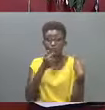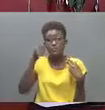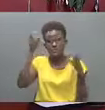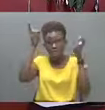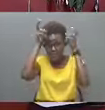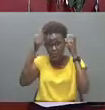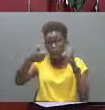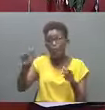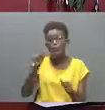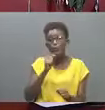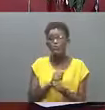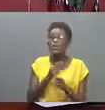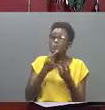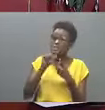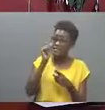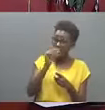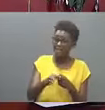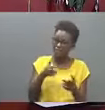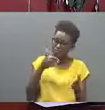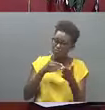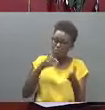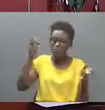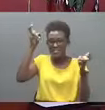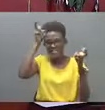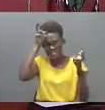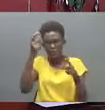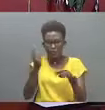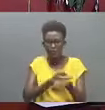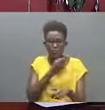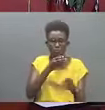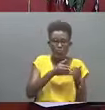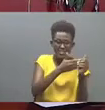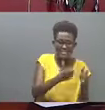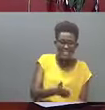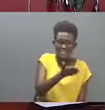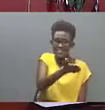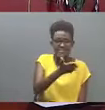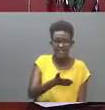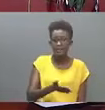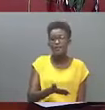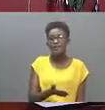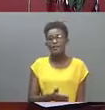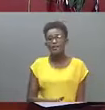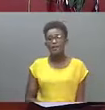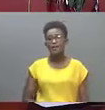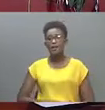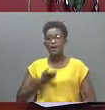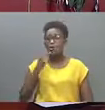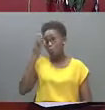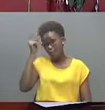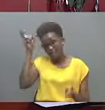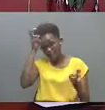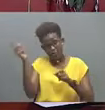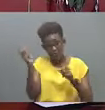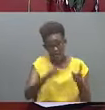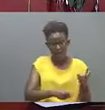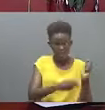And if we deprive the devil of that position to kill and to